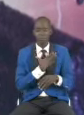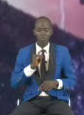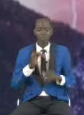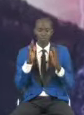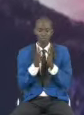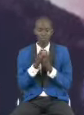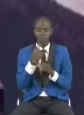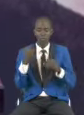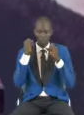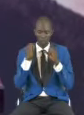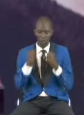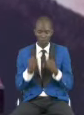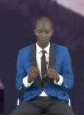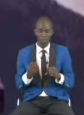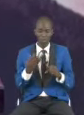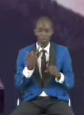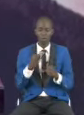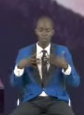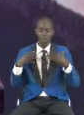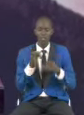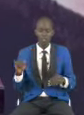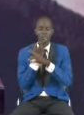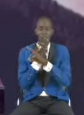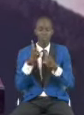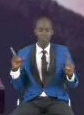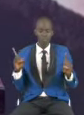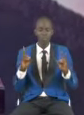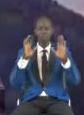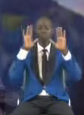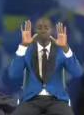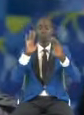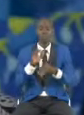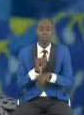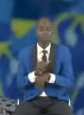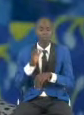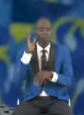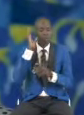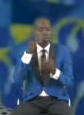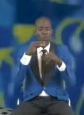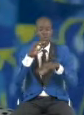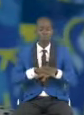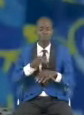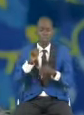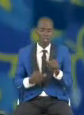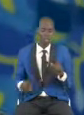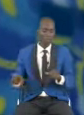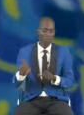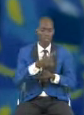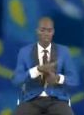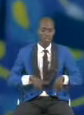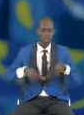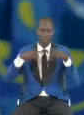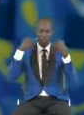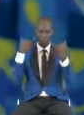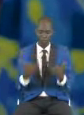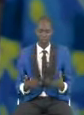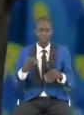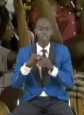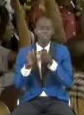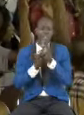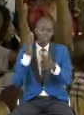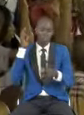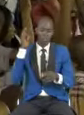of healing, deliverance, miracle will come upon every life now in Jesus'